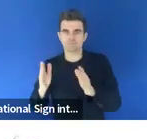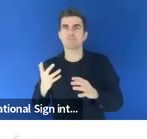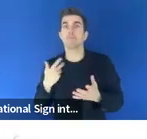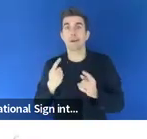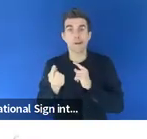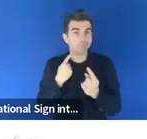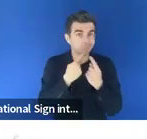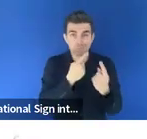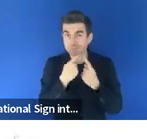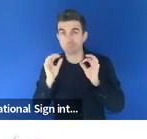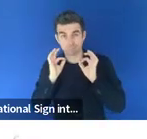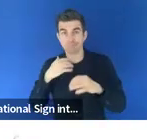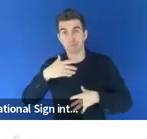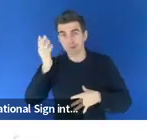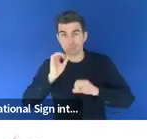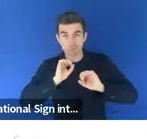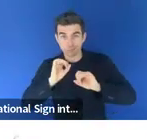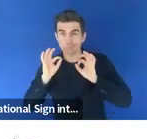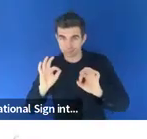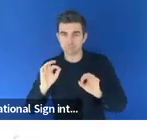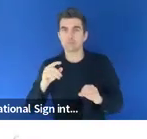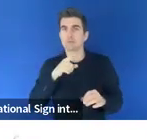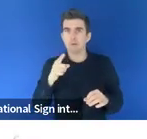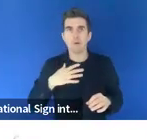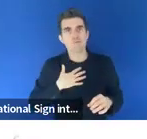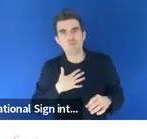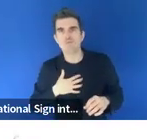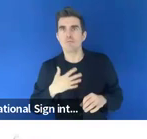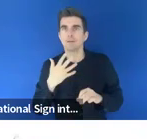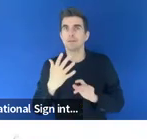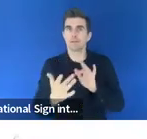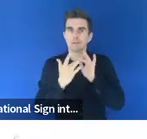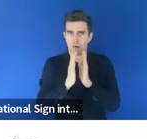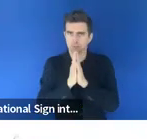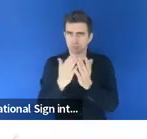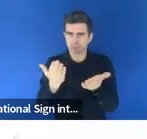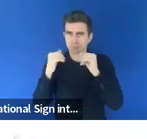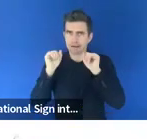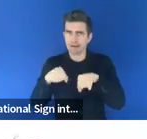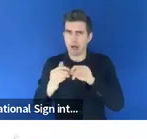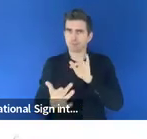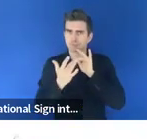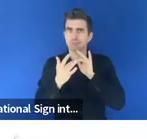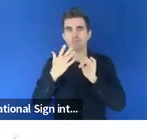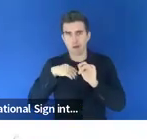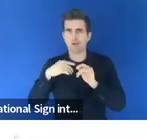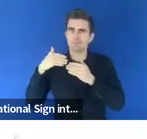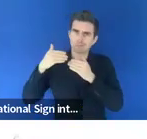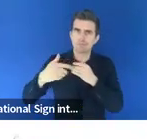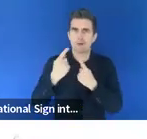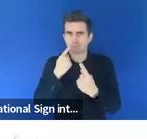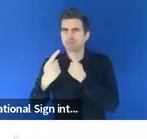do. Here's a QR code. Let's continue this conversation. If you have questions, if you have comments, if you have concerns, if you just want to say, hey, Anthony, you are